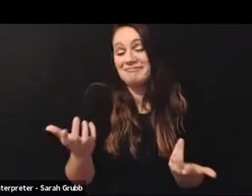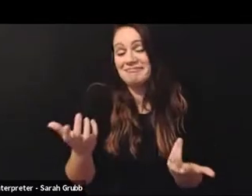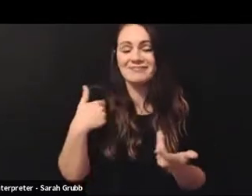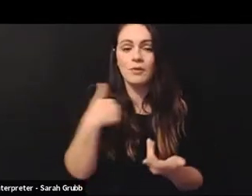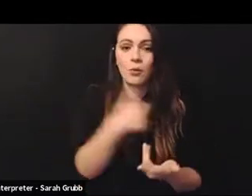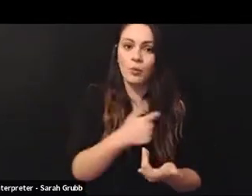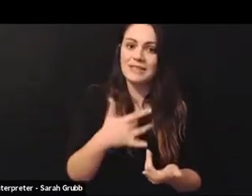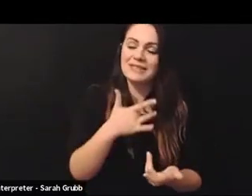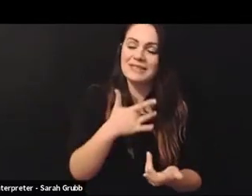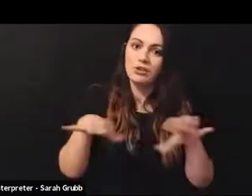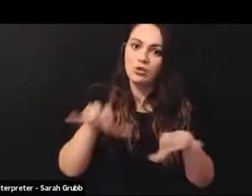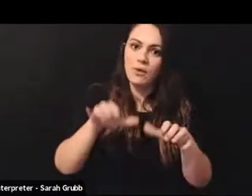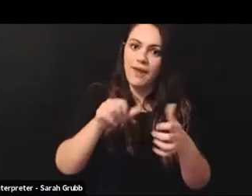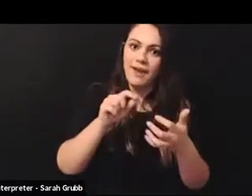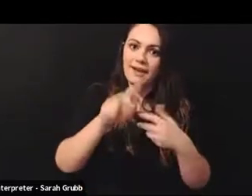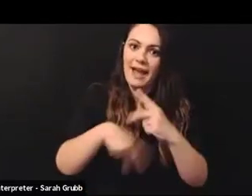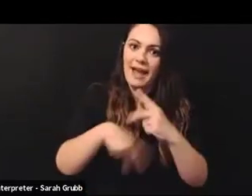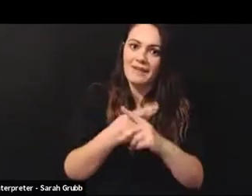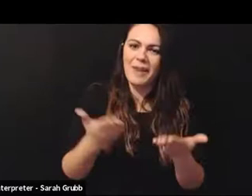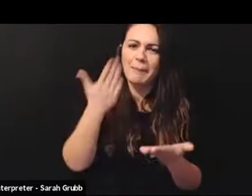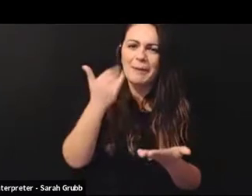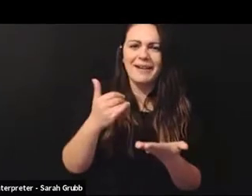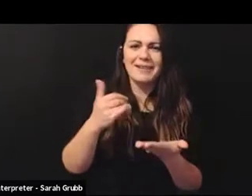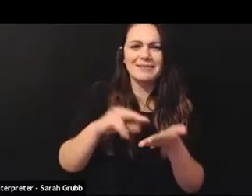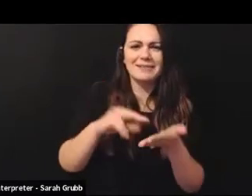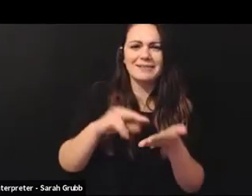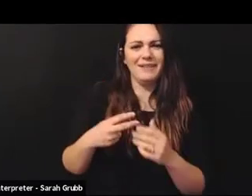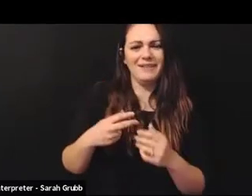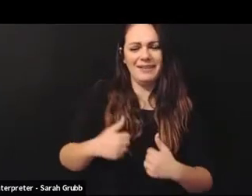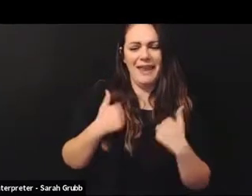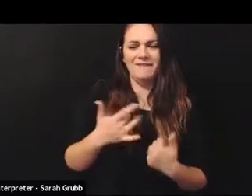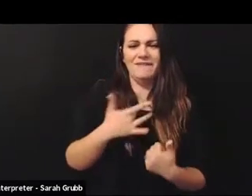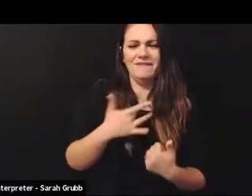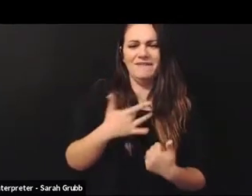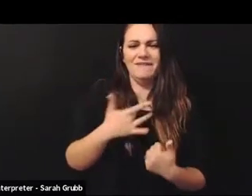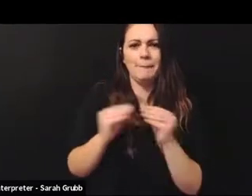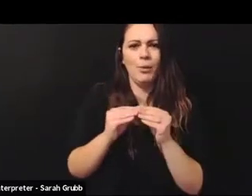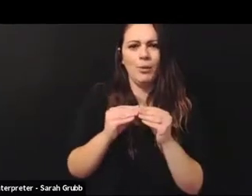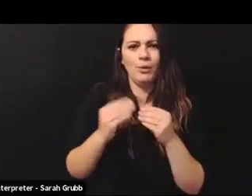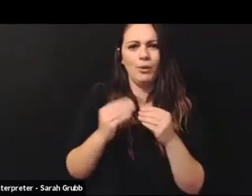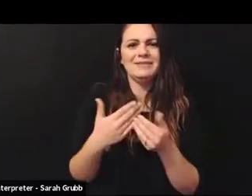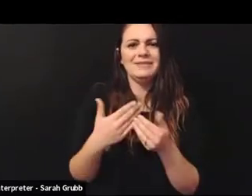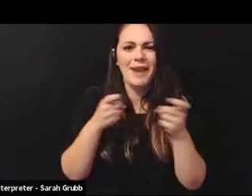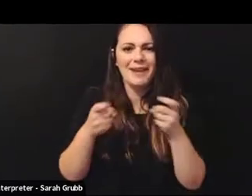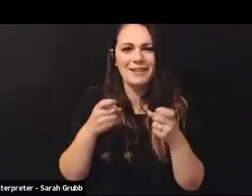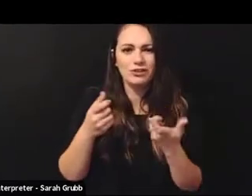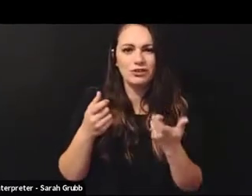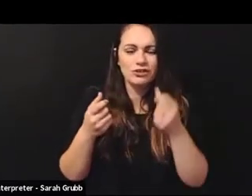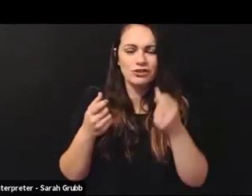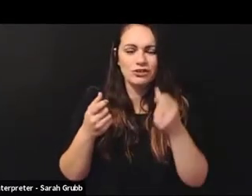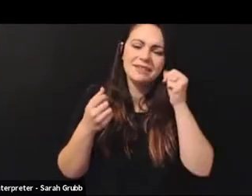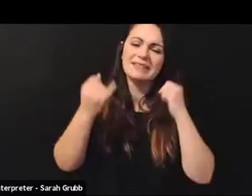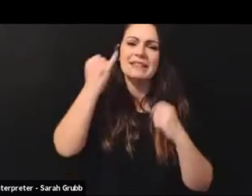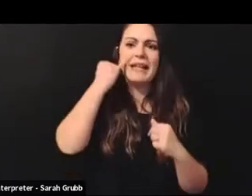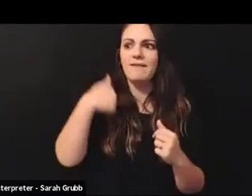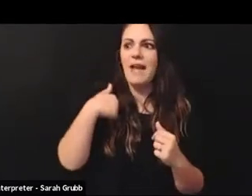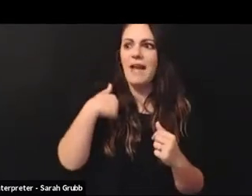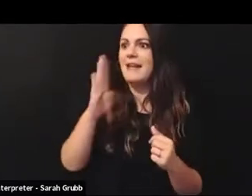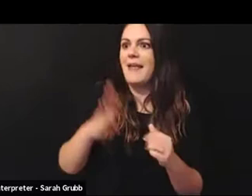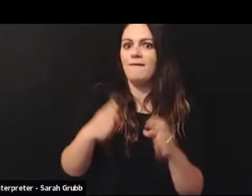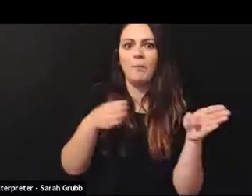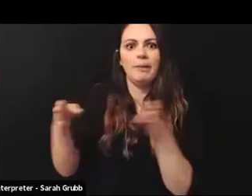it makes life manageable. If everything was unexpected every day, it would be